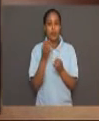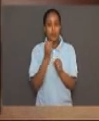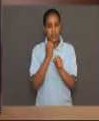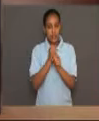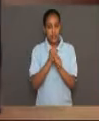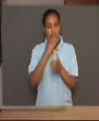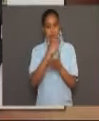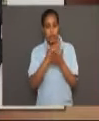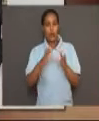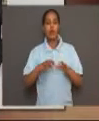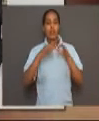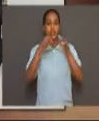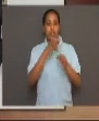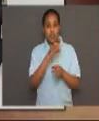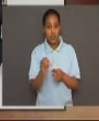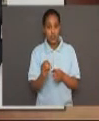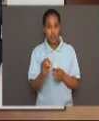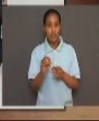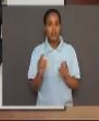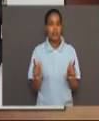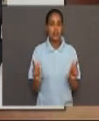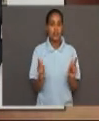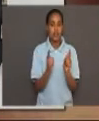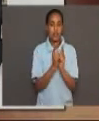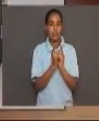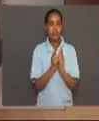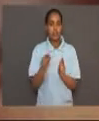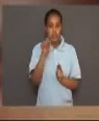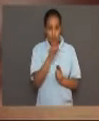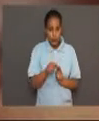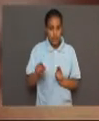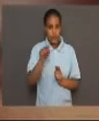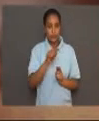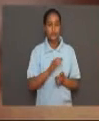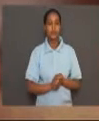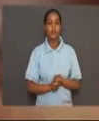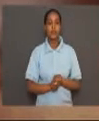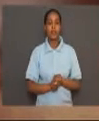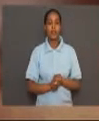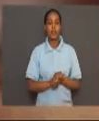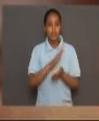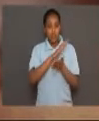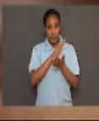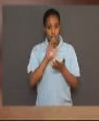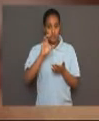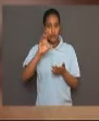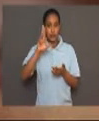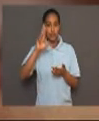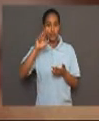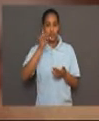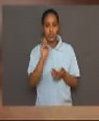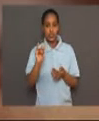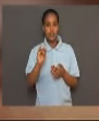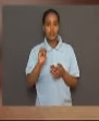manufacture semiconductors and integrated circuits. The curing may be done through